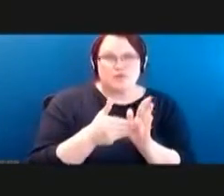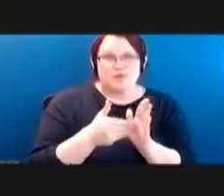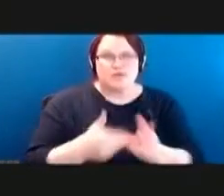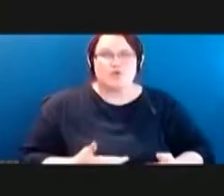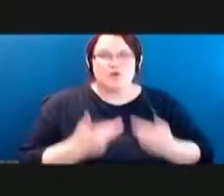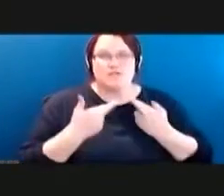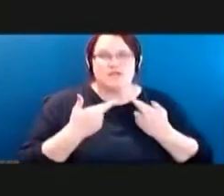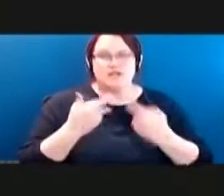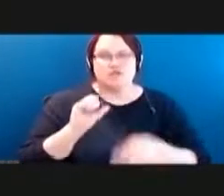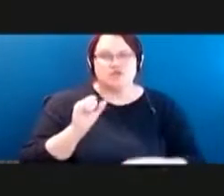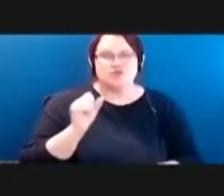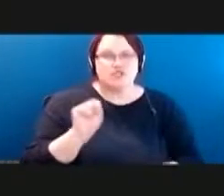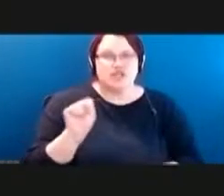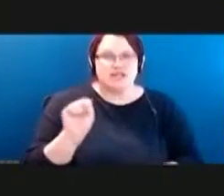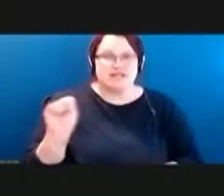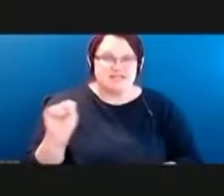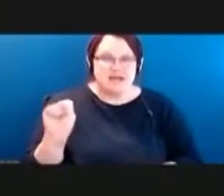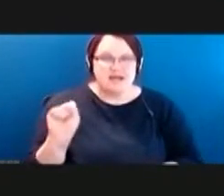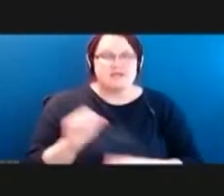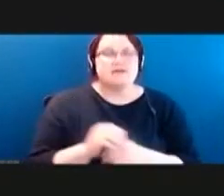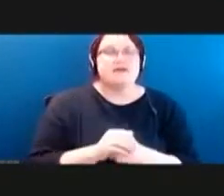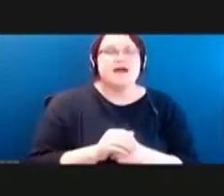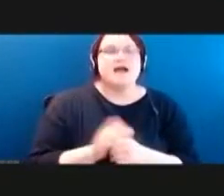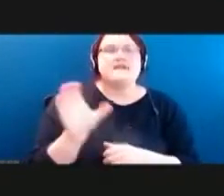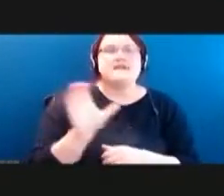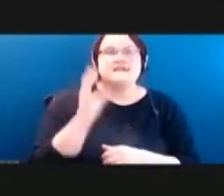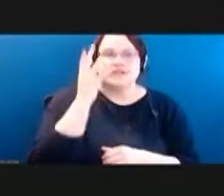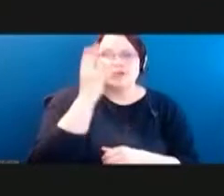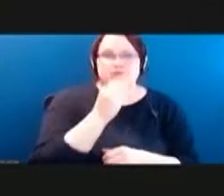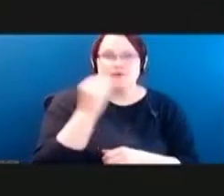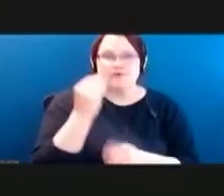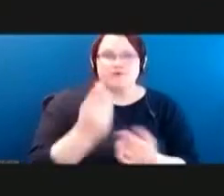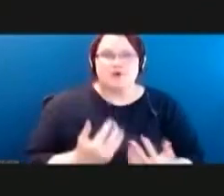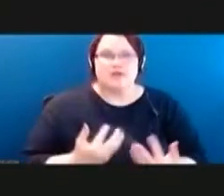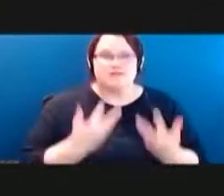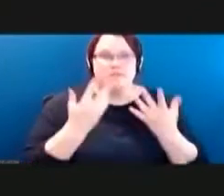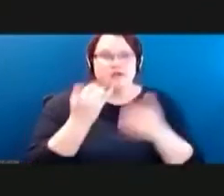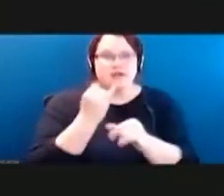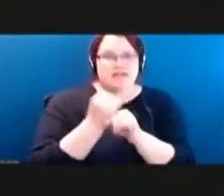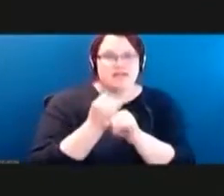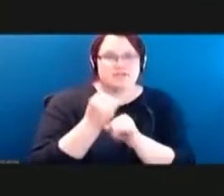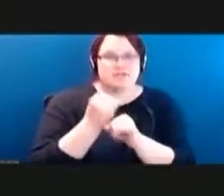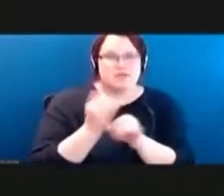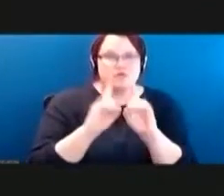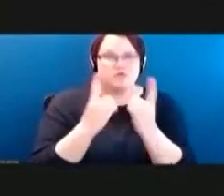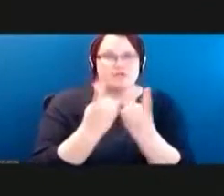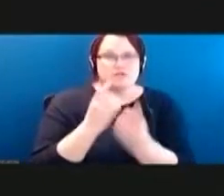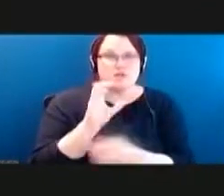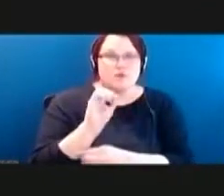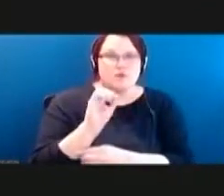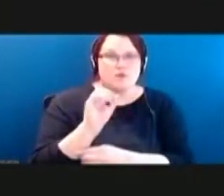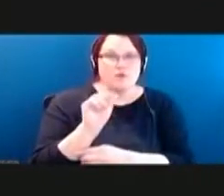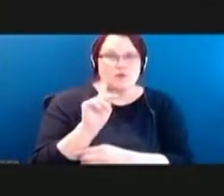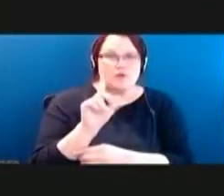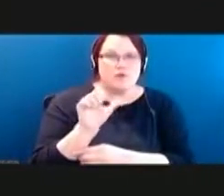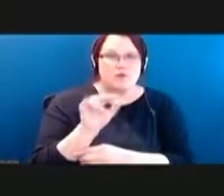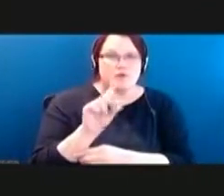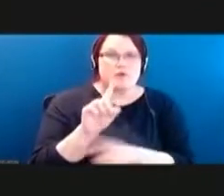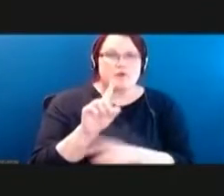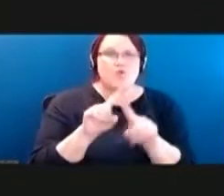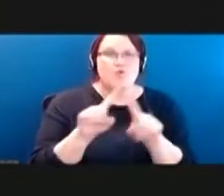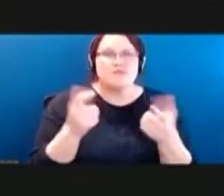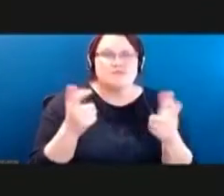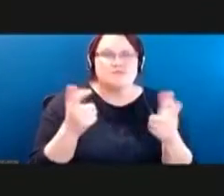and the city beautiful, inspired institutional district of Oakland, along with its imposing size, light,